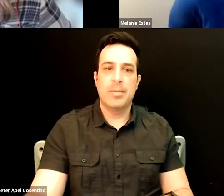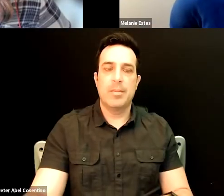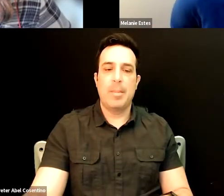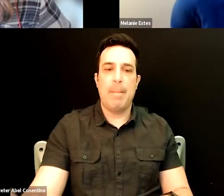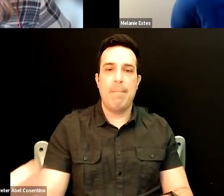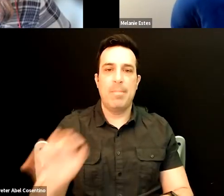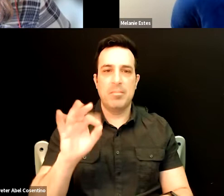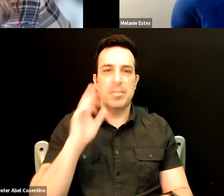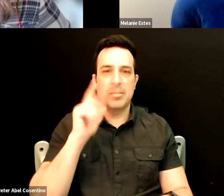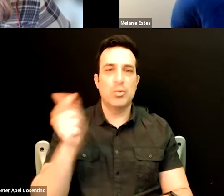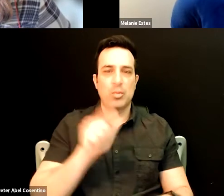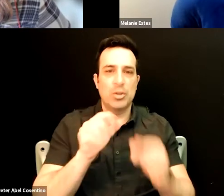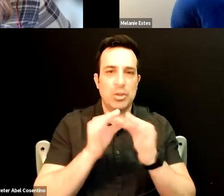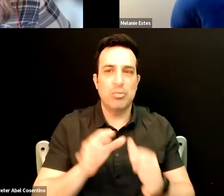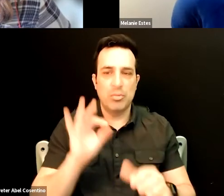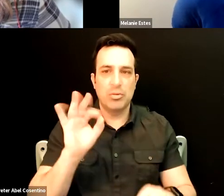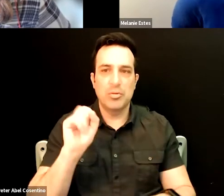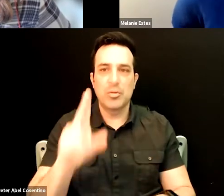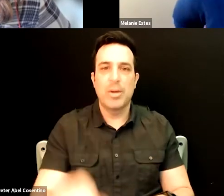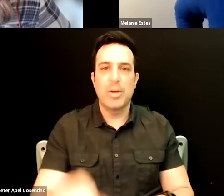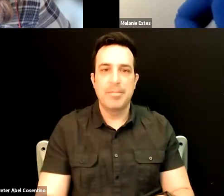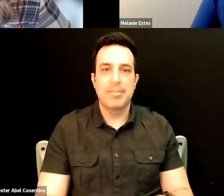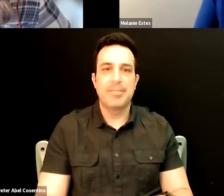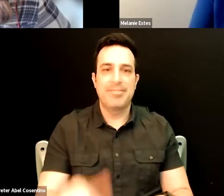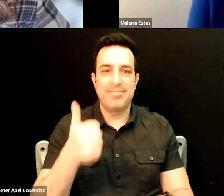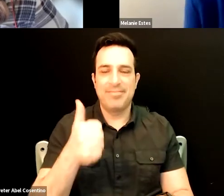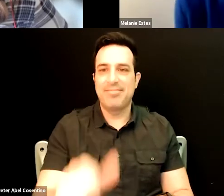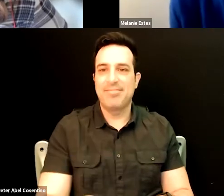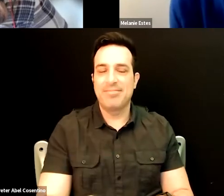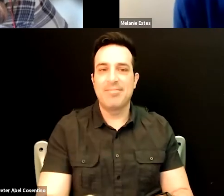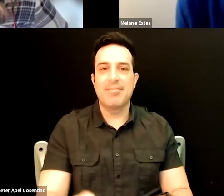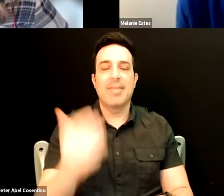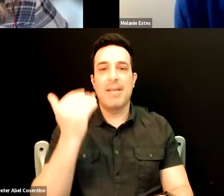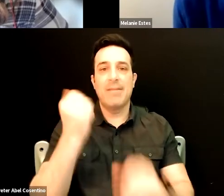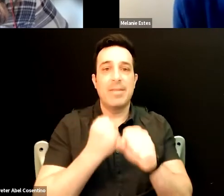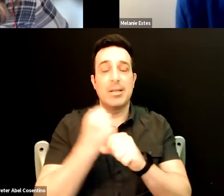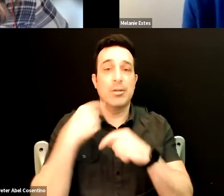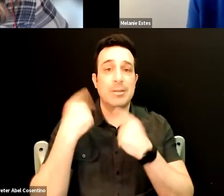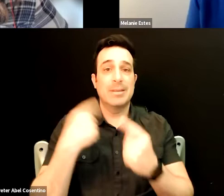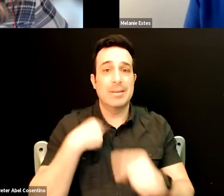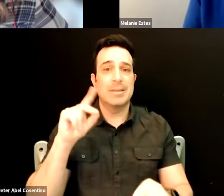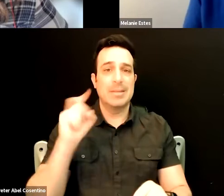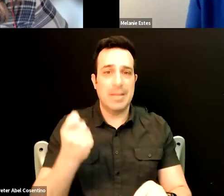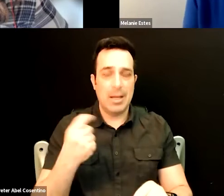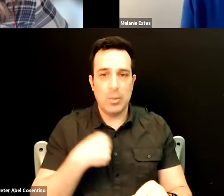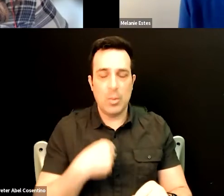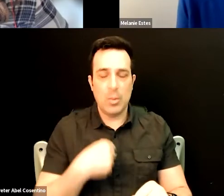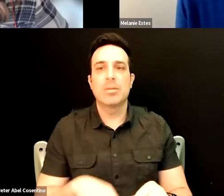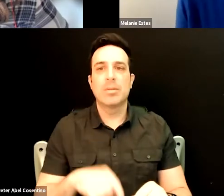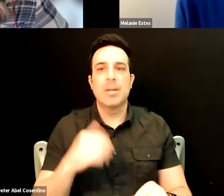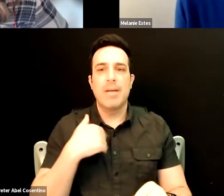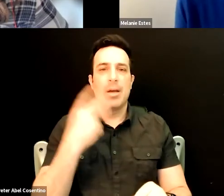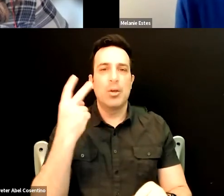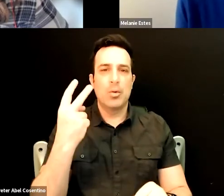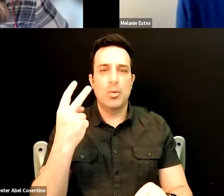like we're switching interpreters. So looks like we're good. Okay. In the 15 years since my diagnosis, I've had 2